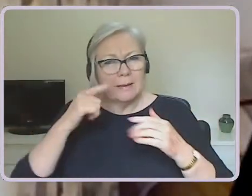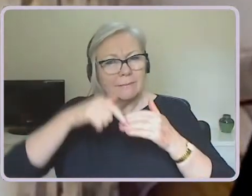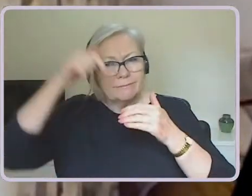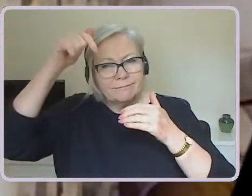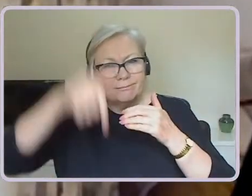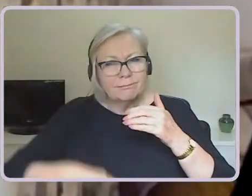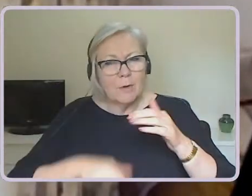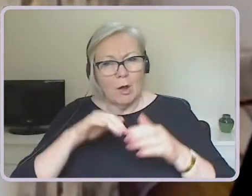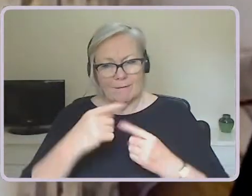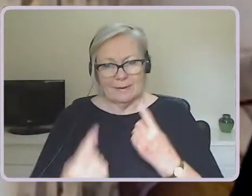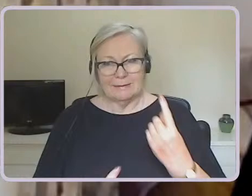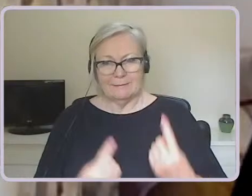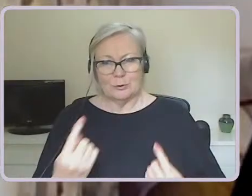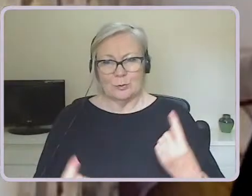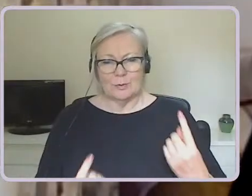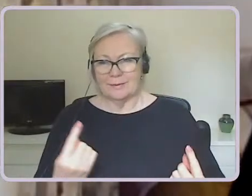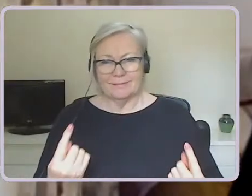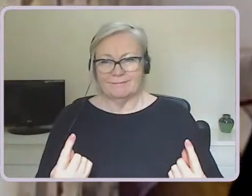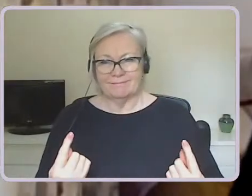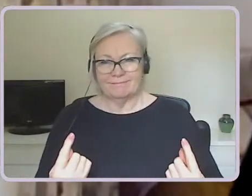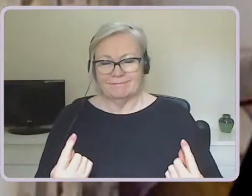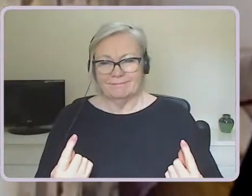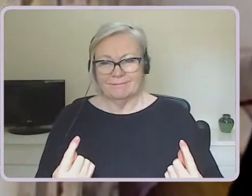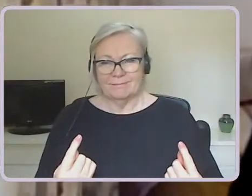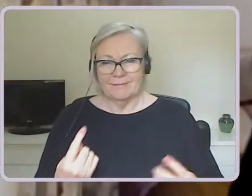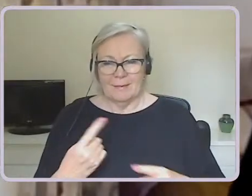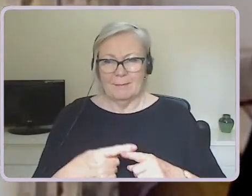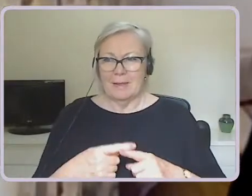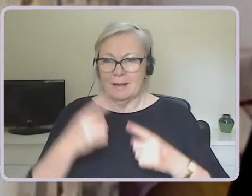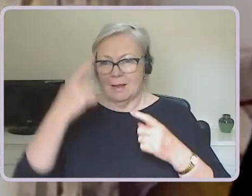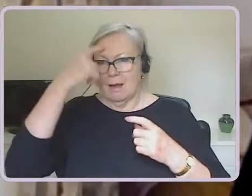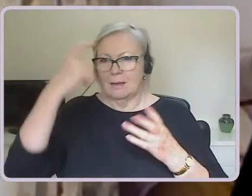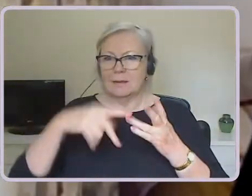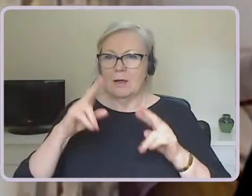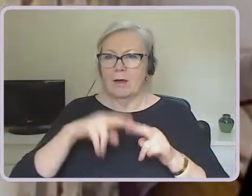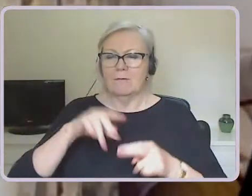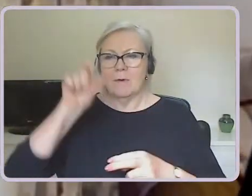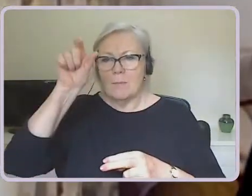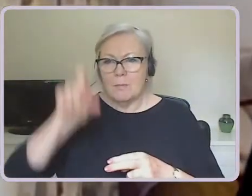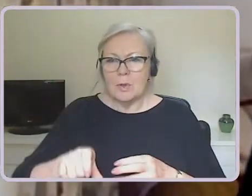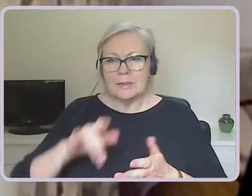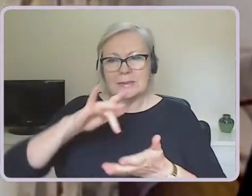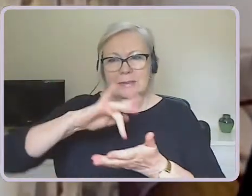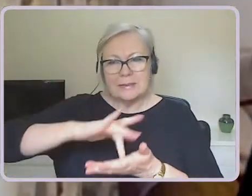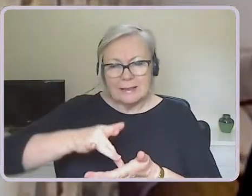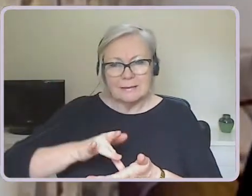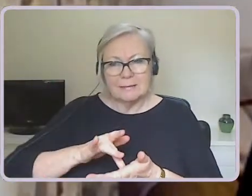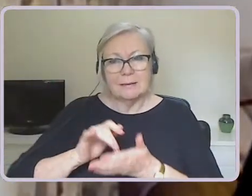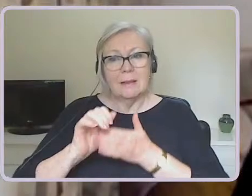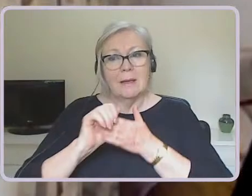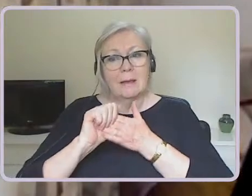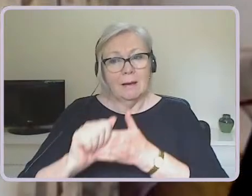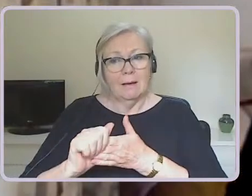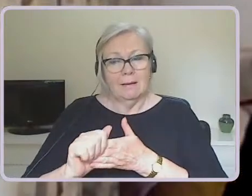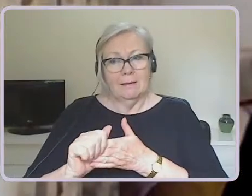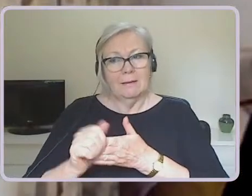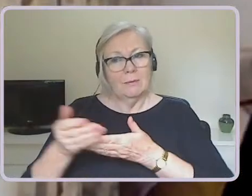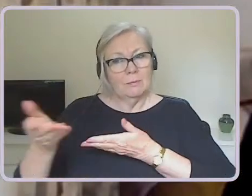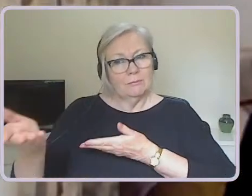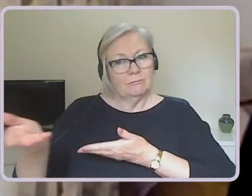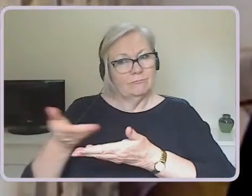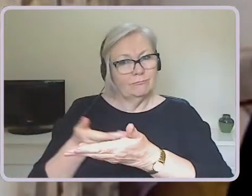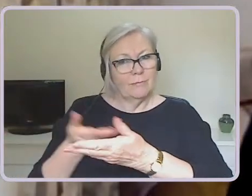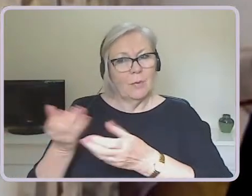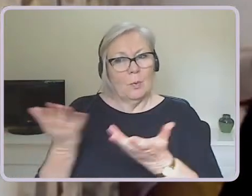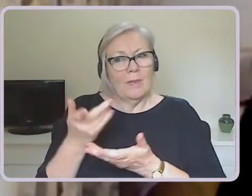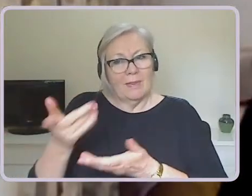individual and in a person-centred, guided conversation way where that individual feels